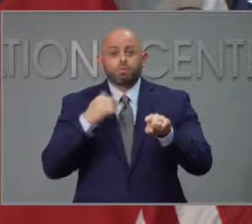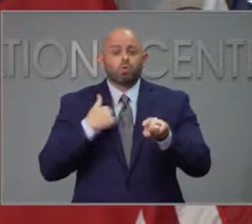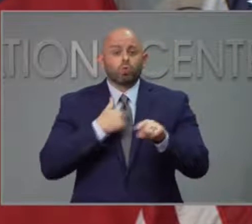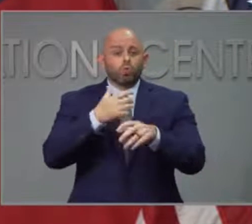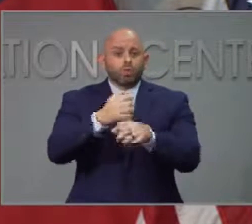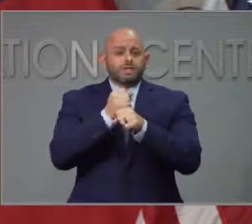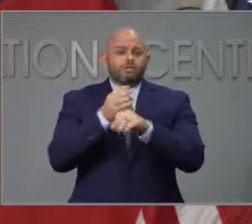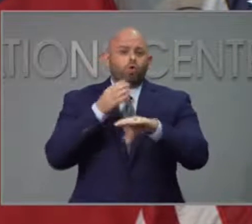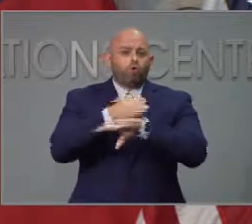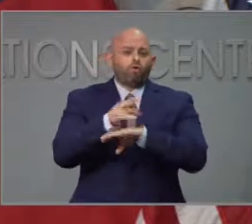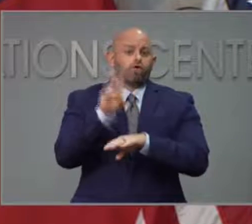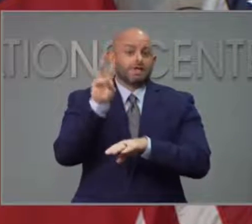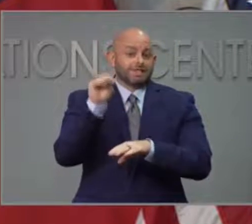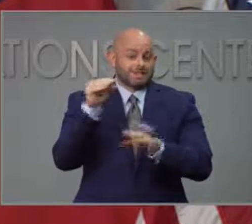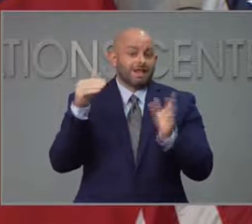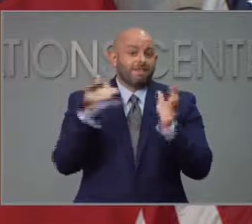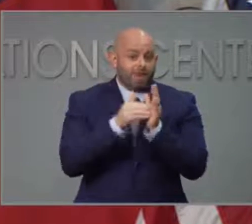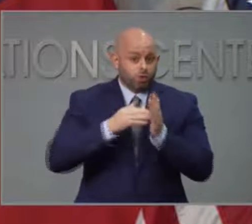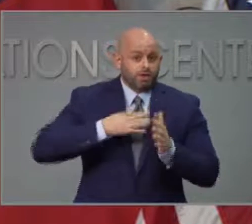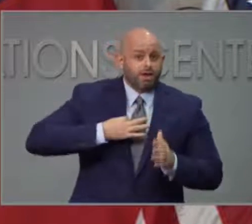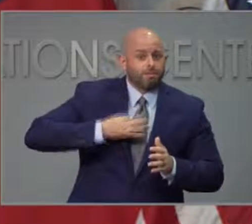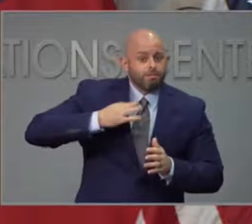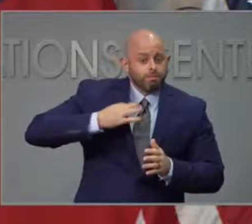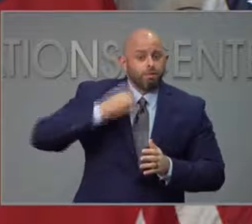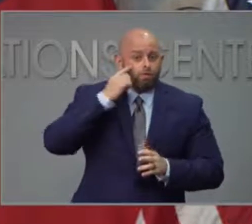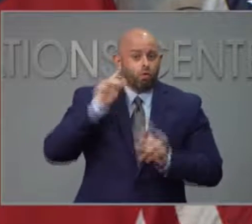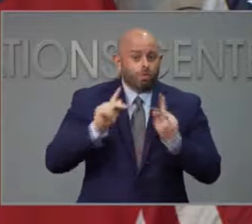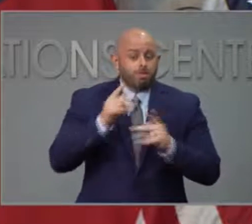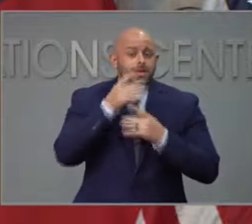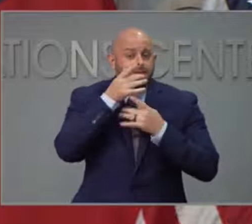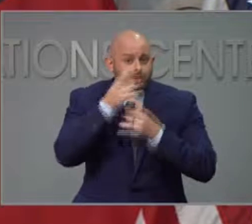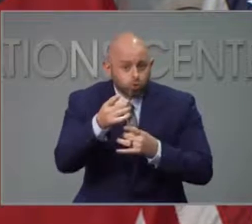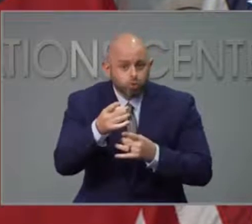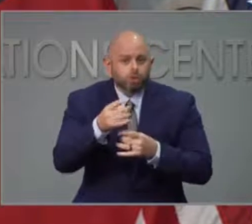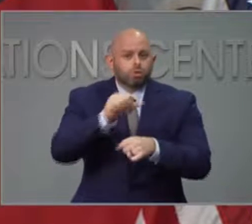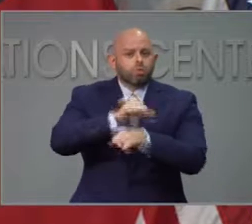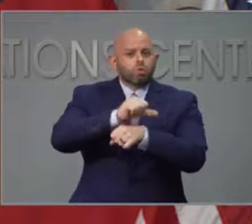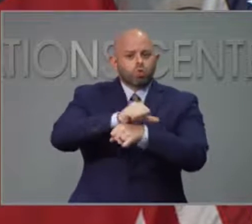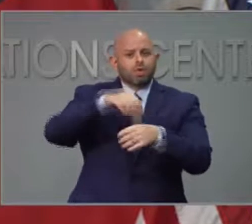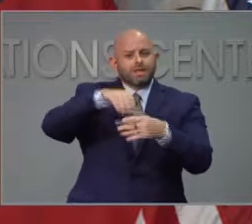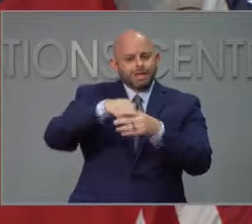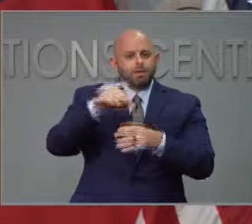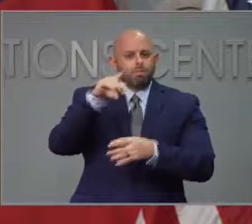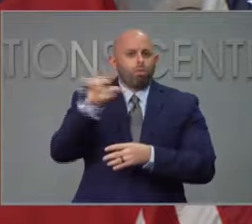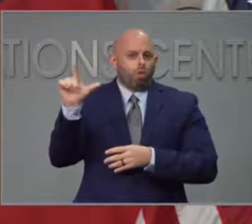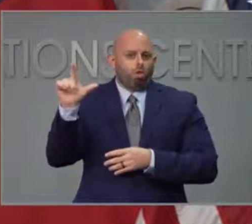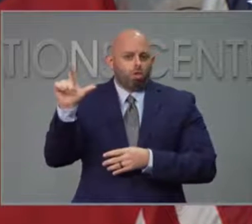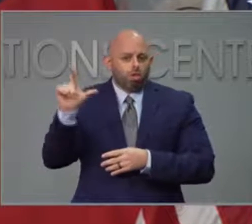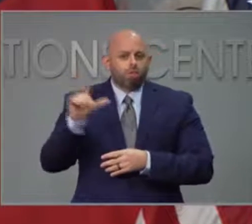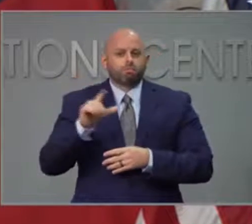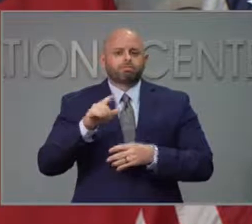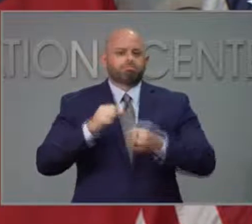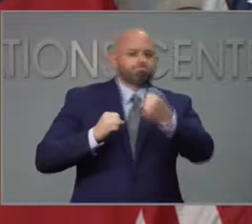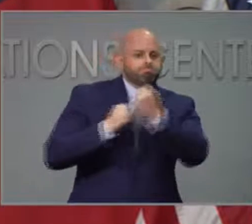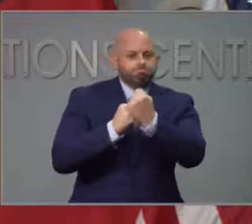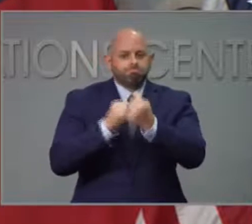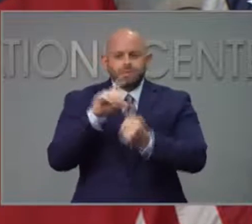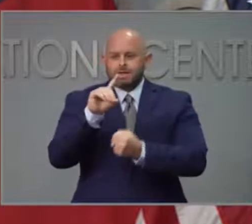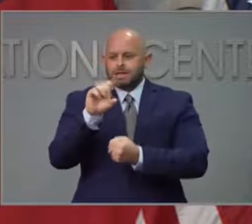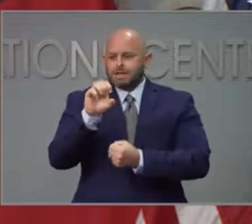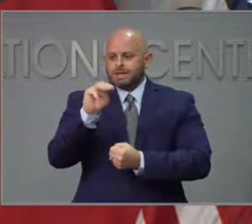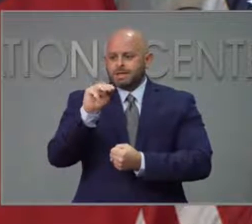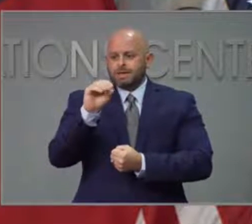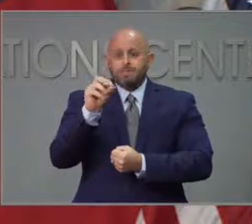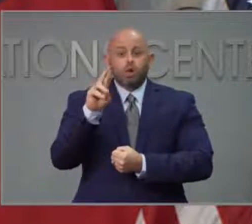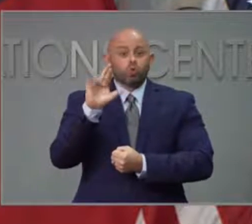60,000 entry submissions for people who were interested in being a democracy hero when we were requesting